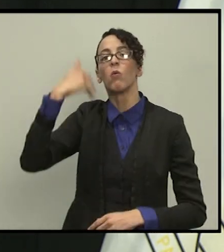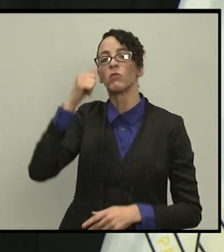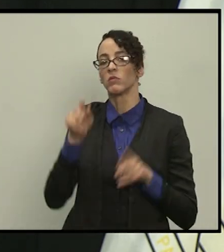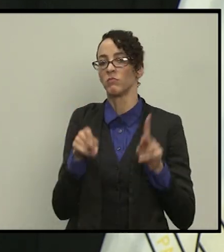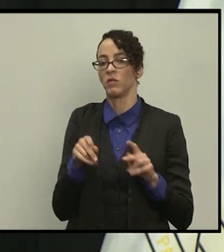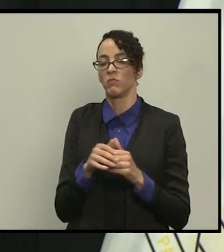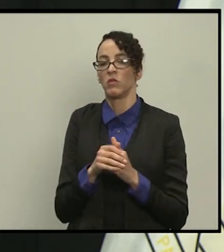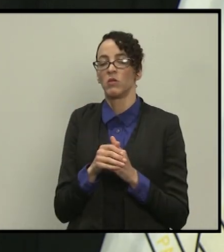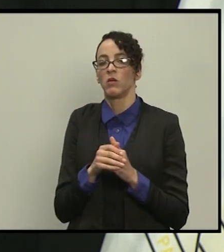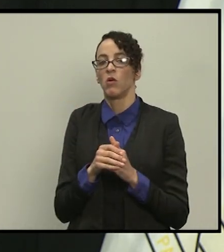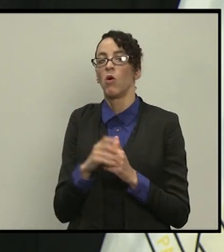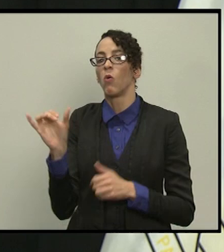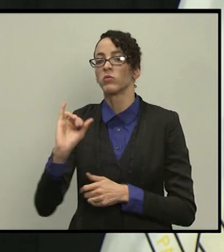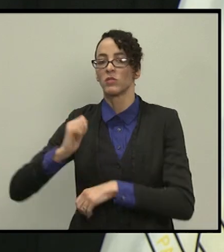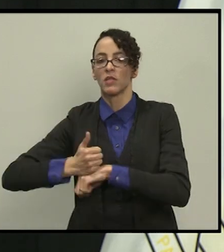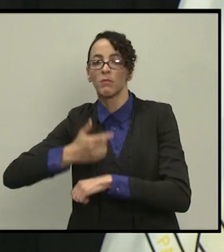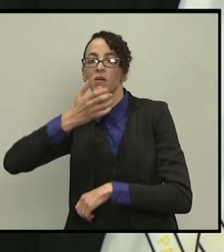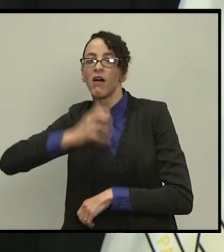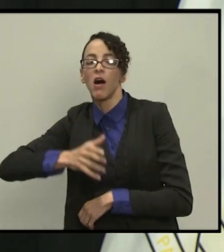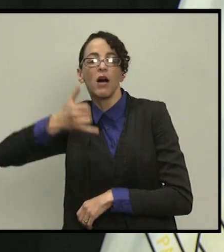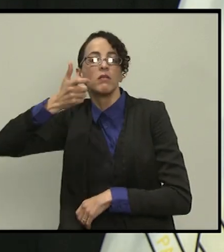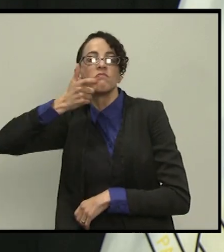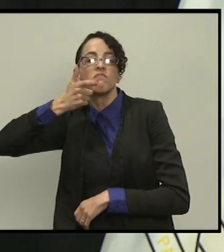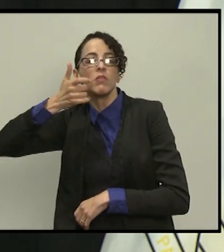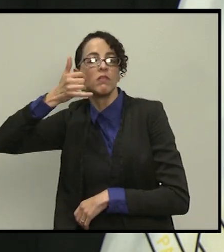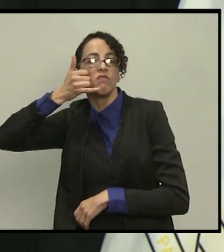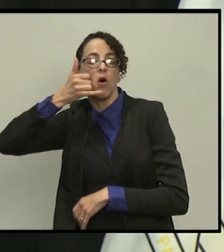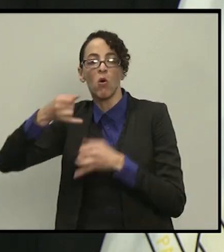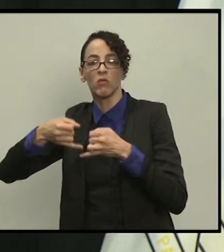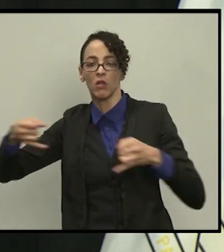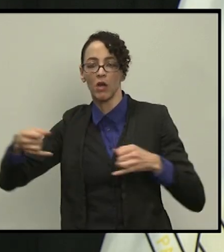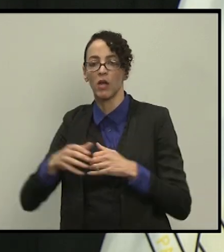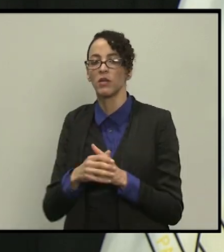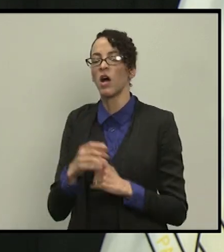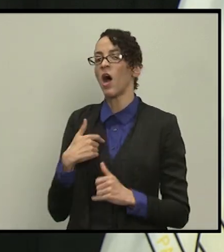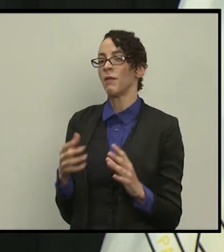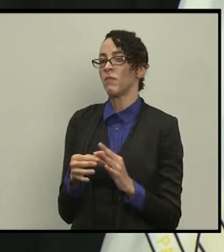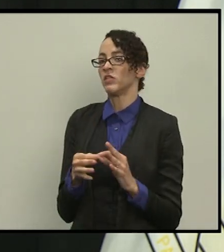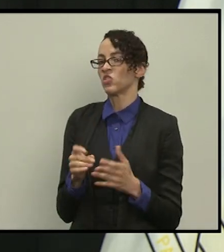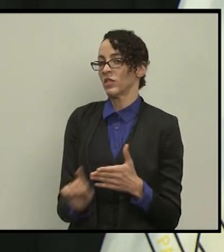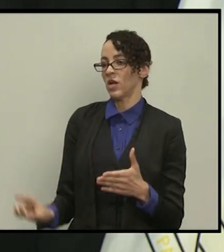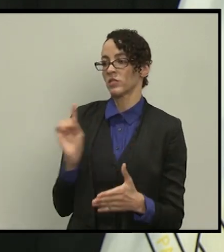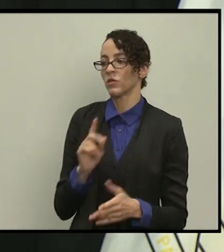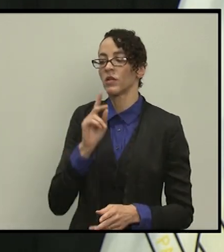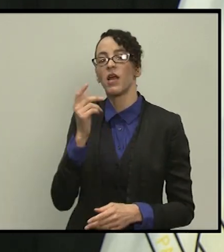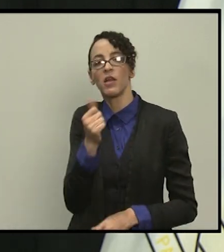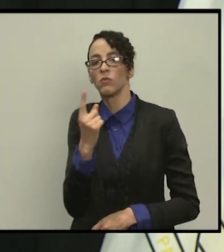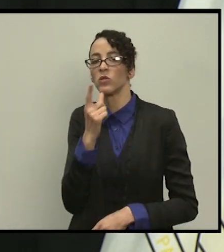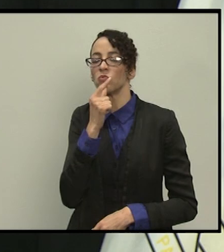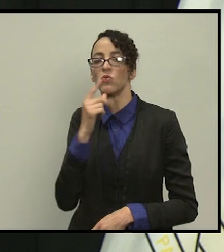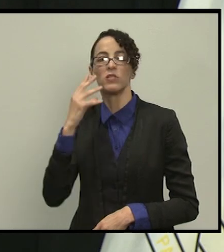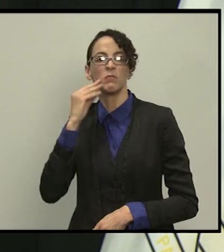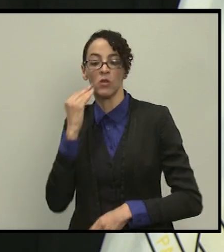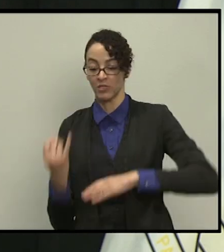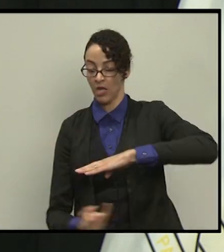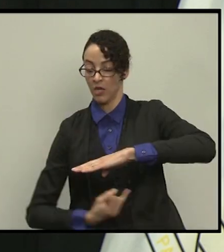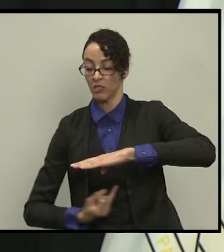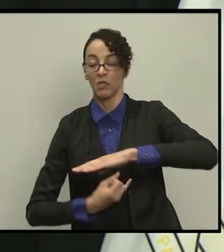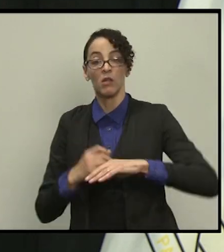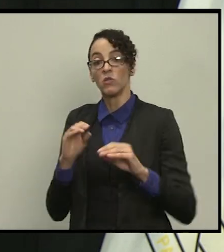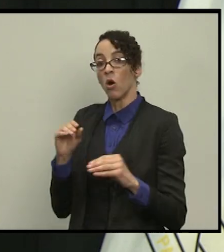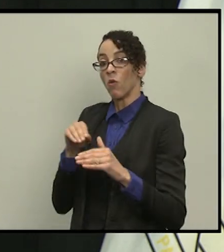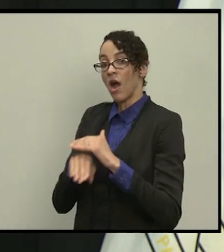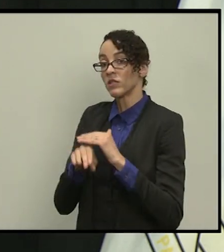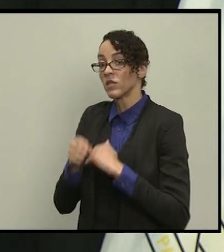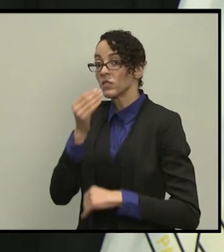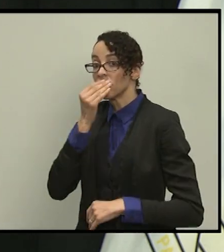week was the ability for anyone who might experience isolation or no access to food to either go